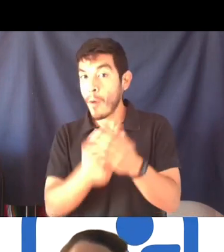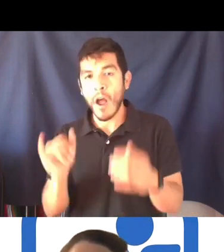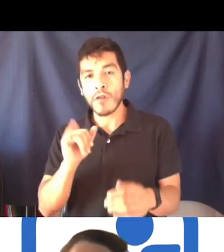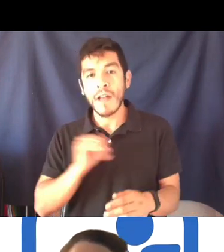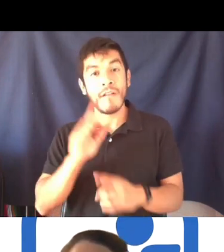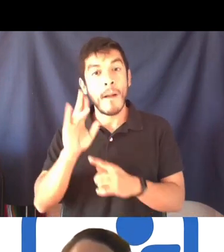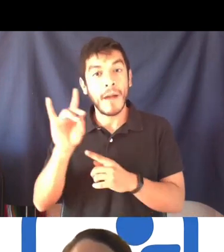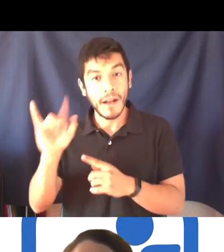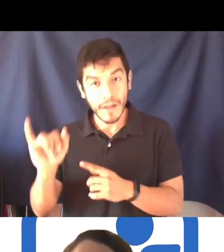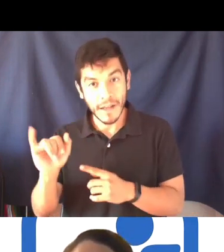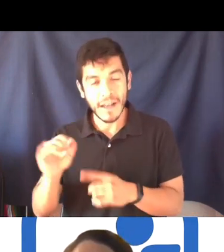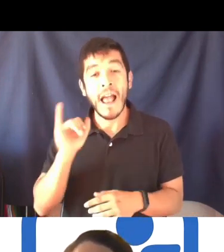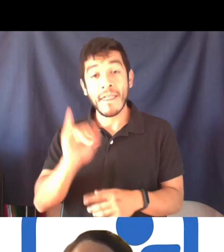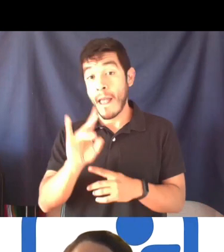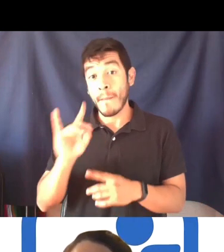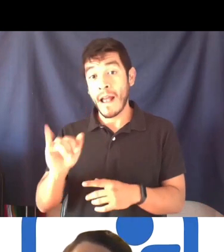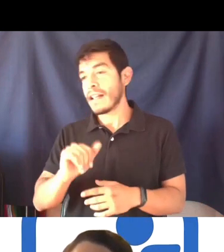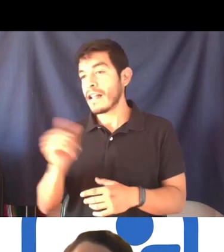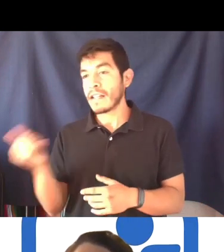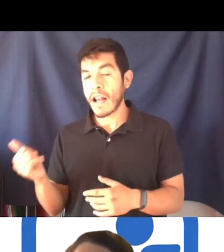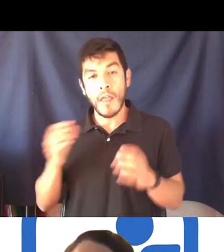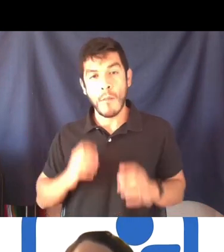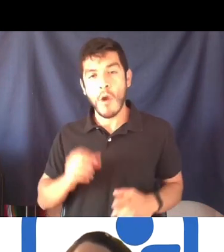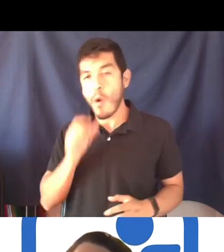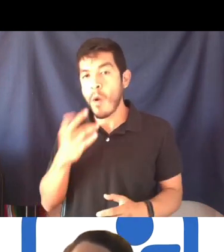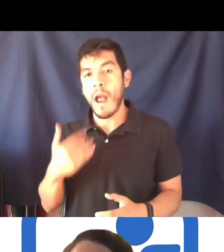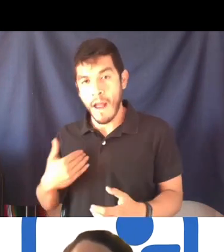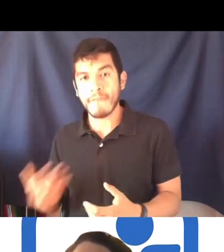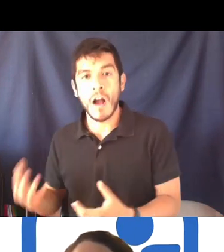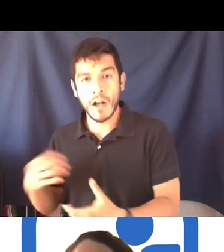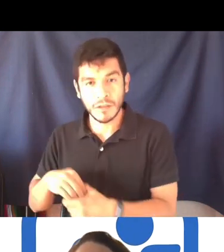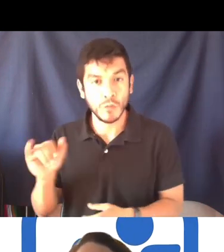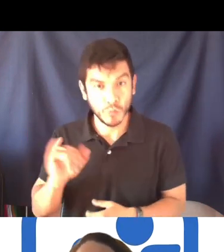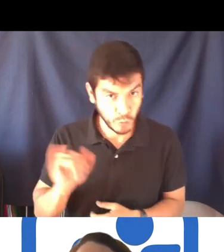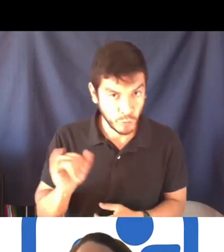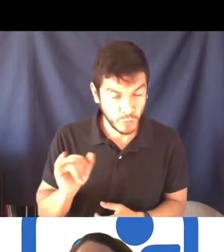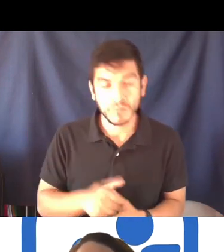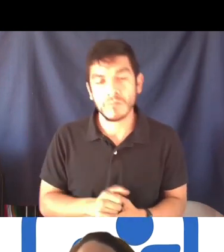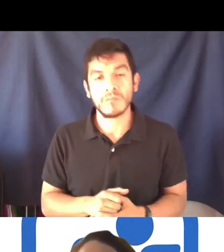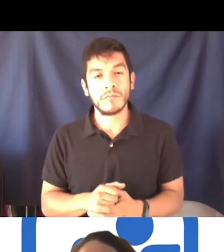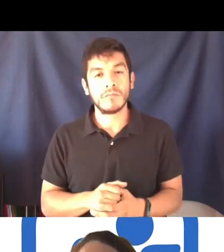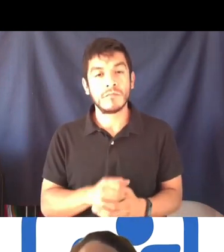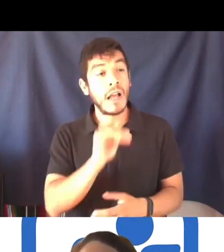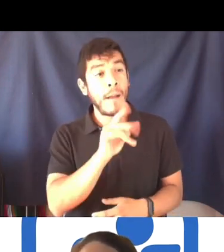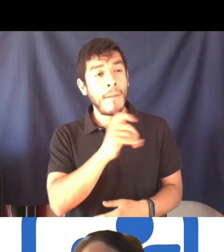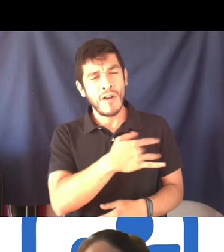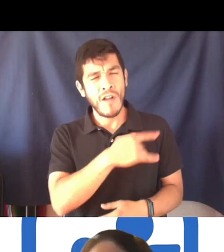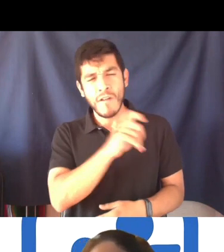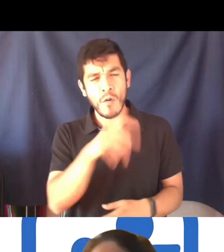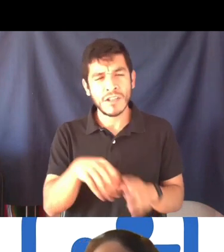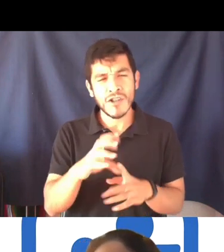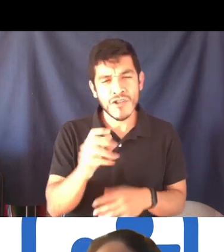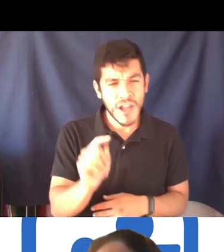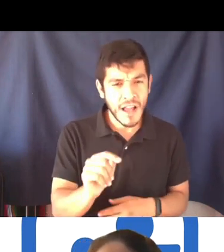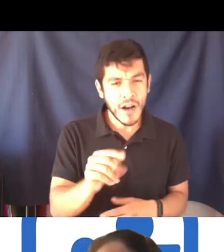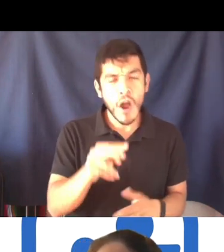that has autism. Yep. So it's a Yep. great example of what you just described. Yep. All right, let's, Mike, you got a question in chat. Read